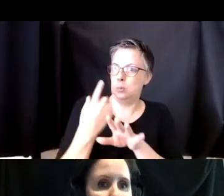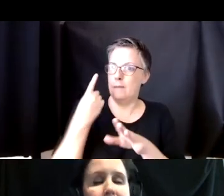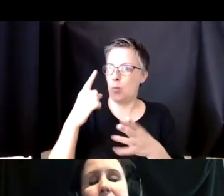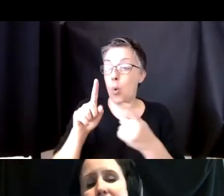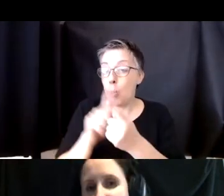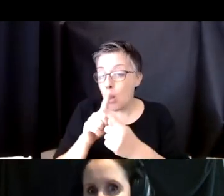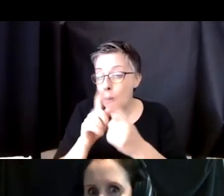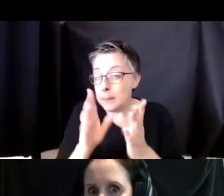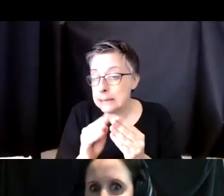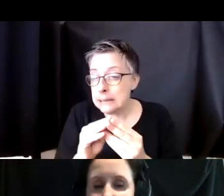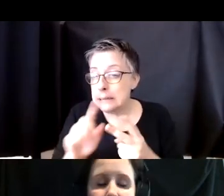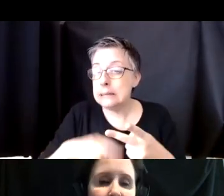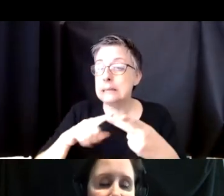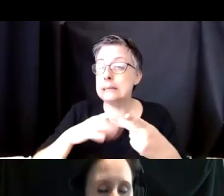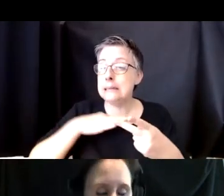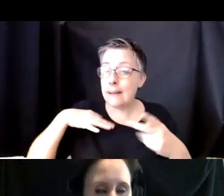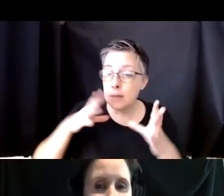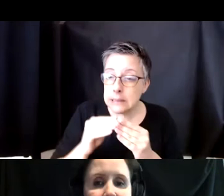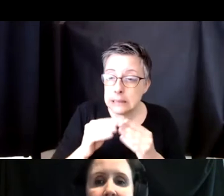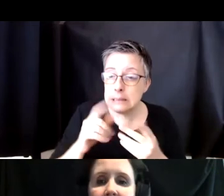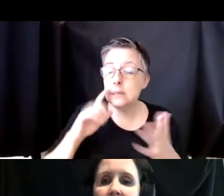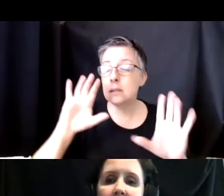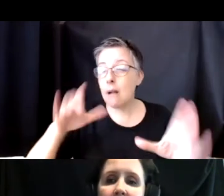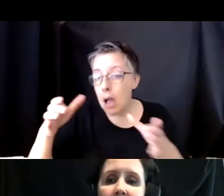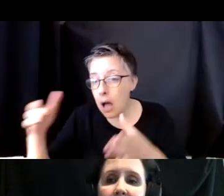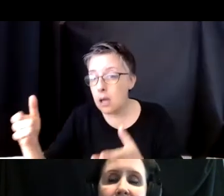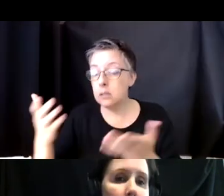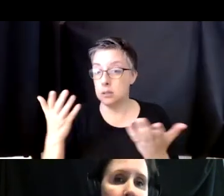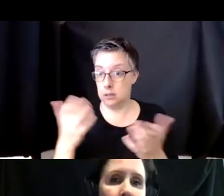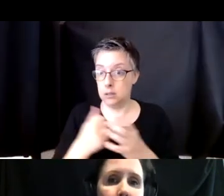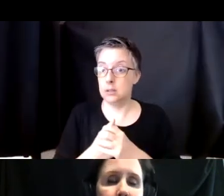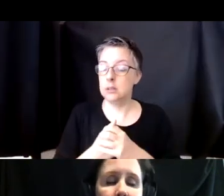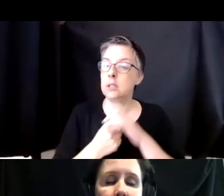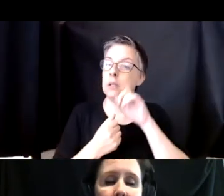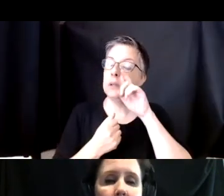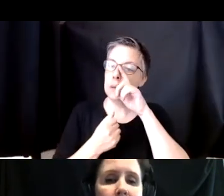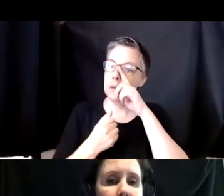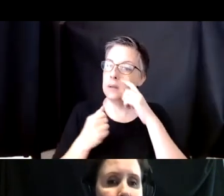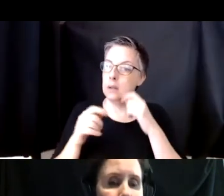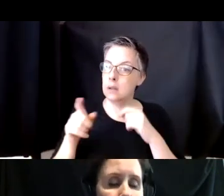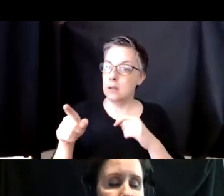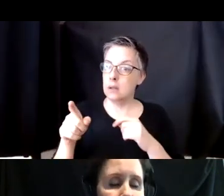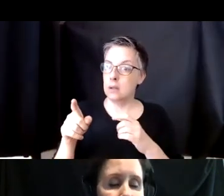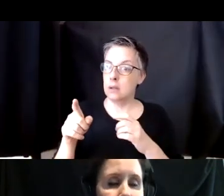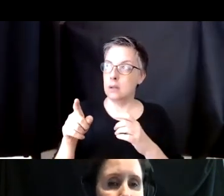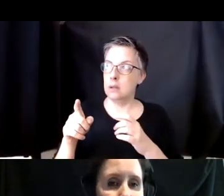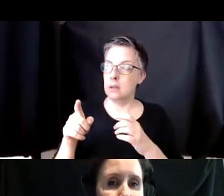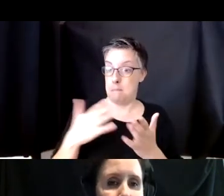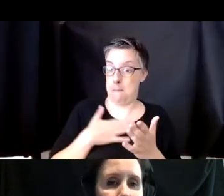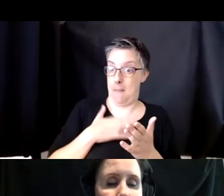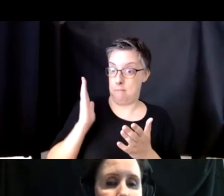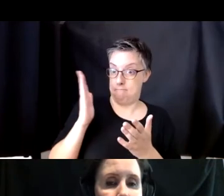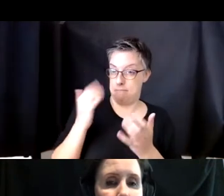one-on-one meeting, for staff meeting, for classes. There also, a lot of what I'll talk about today for